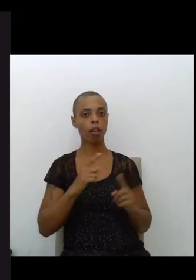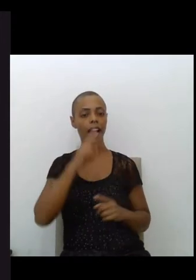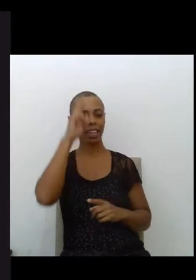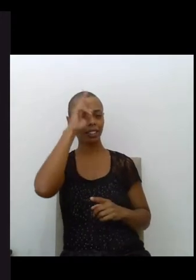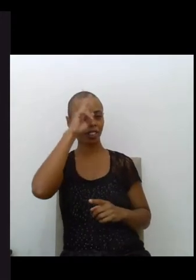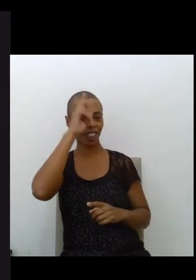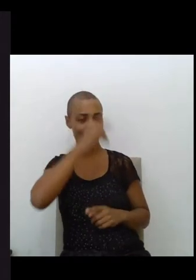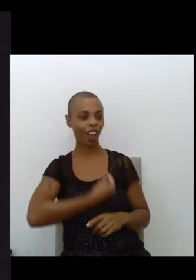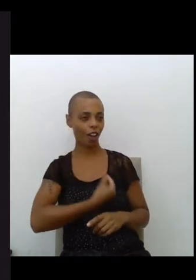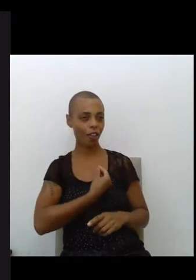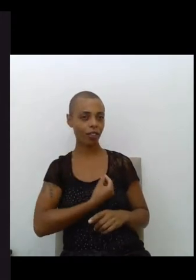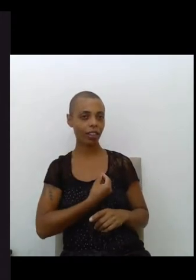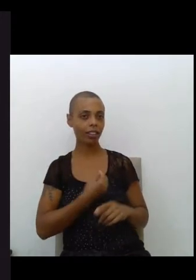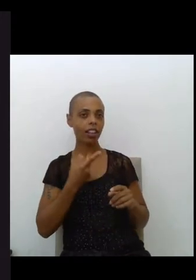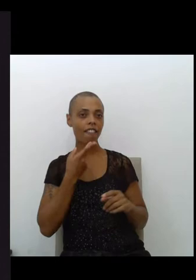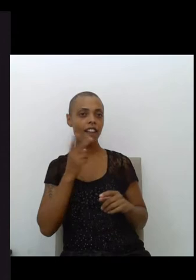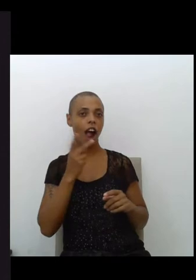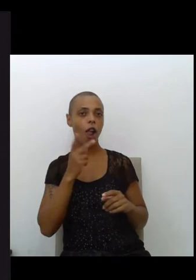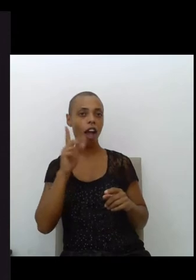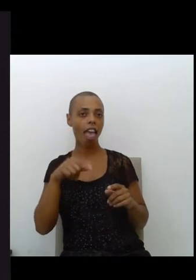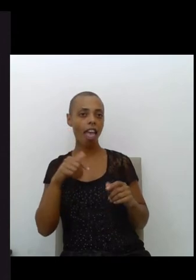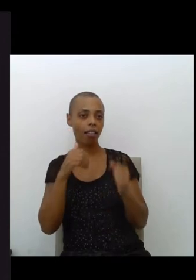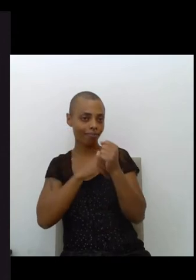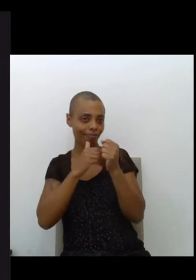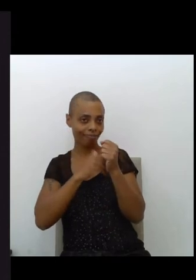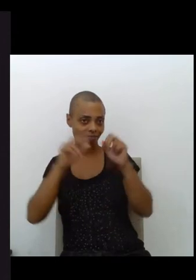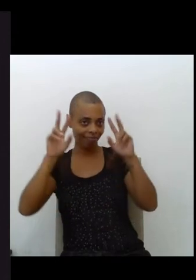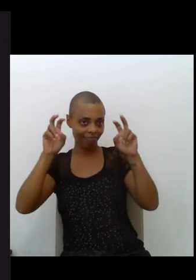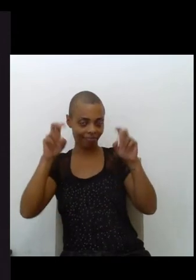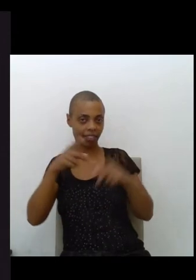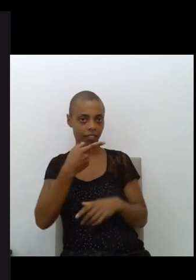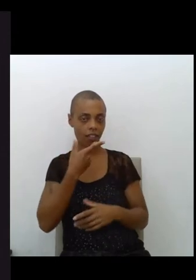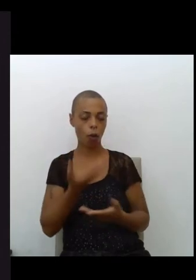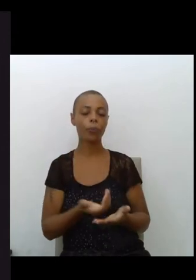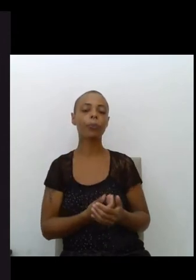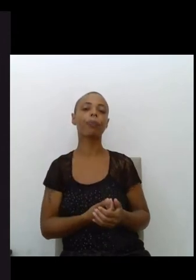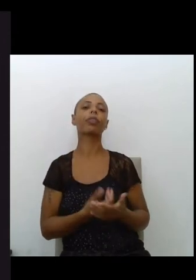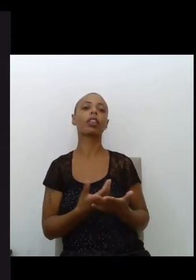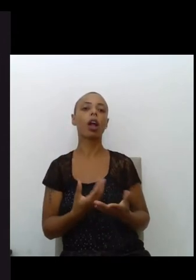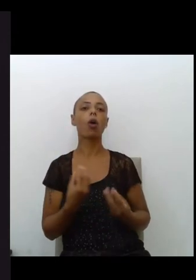oftentimes they're a mysterious biographies as you describe them